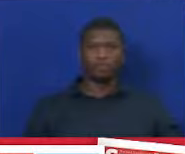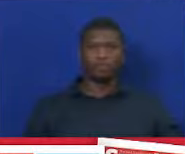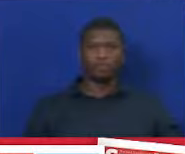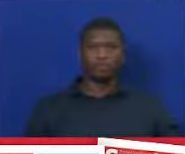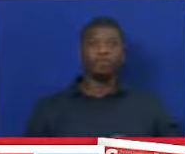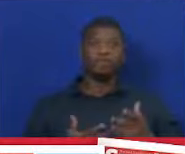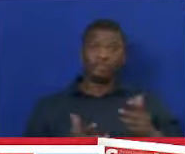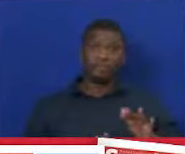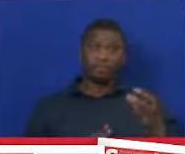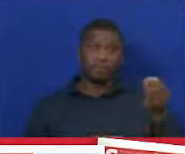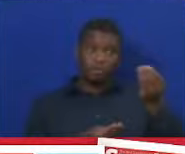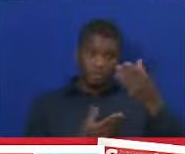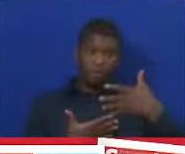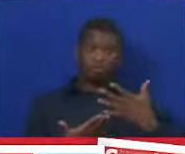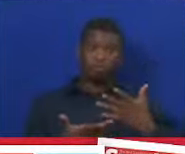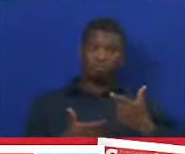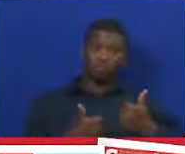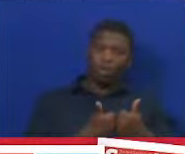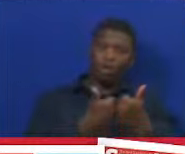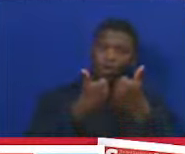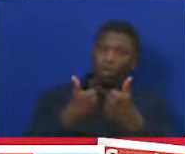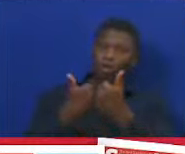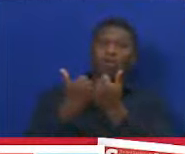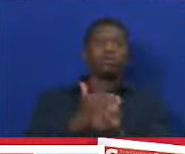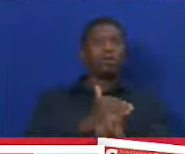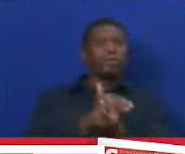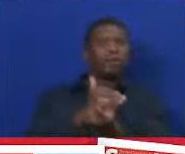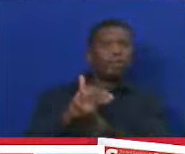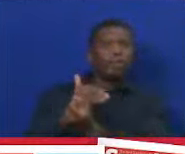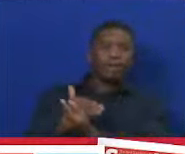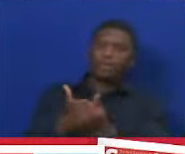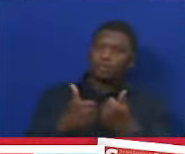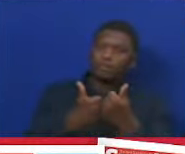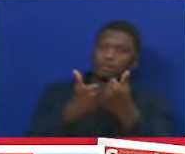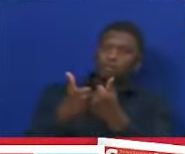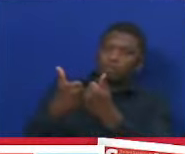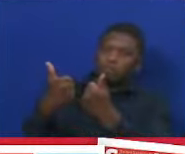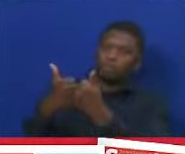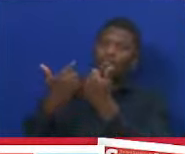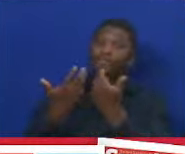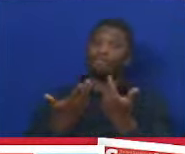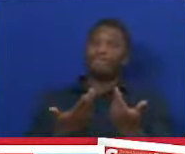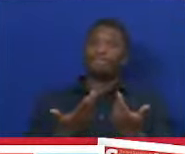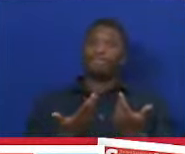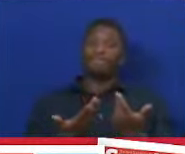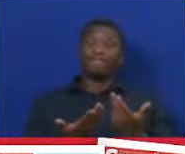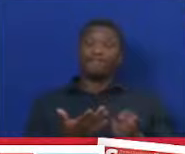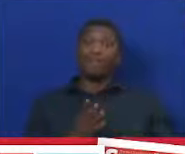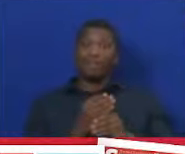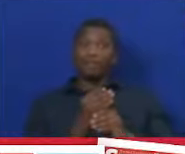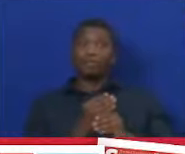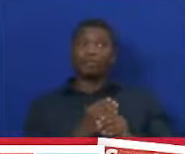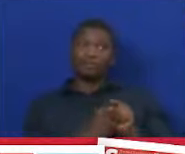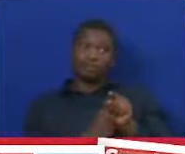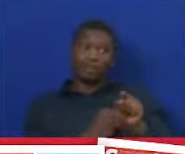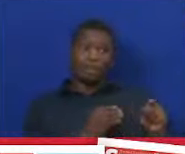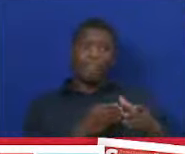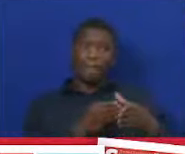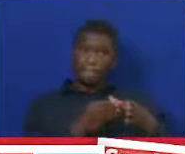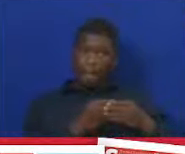and that the members that I knew that were deployed with me to